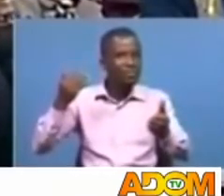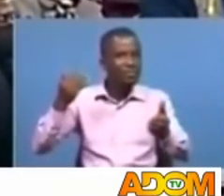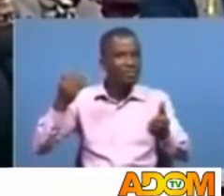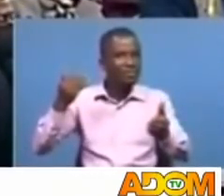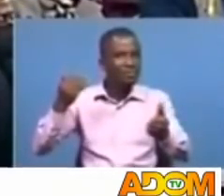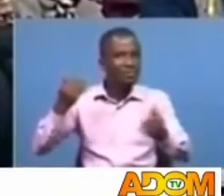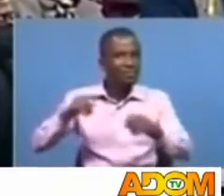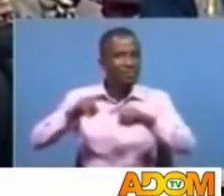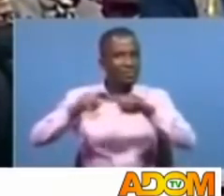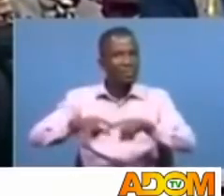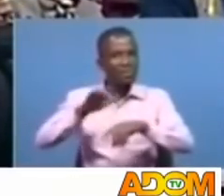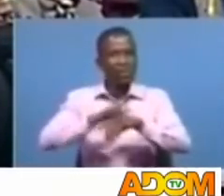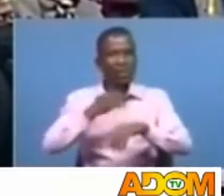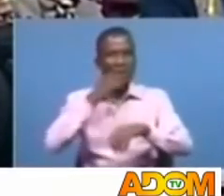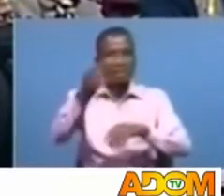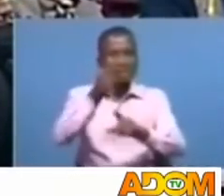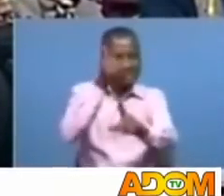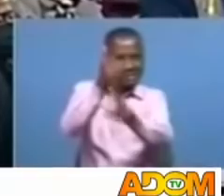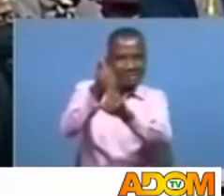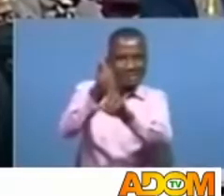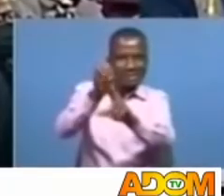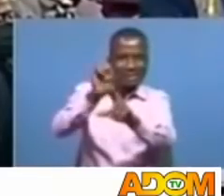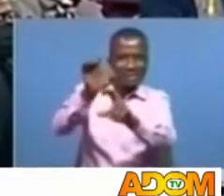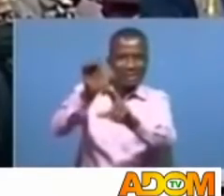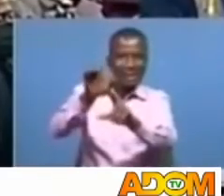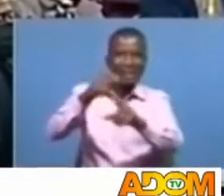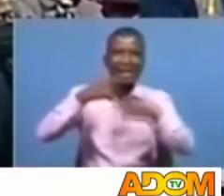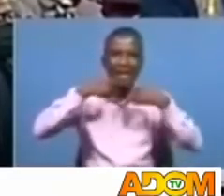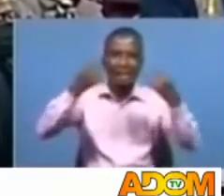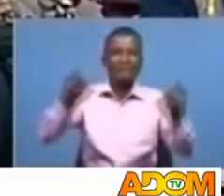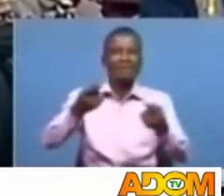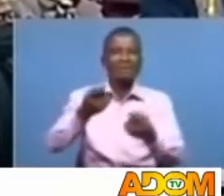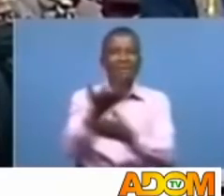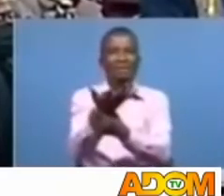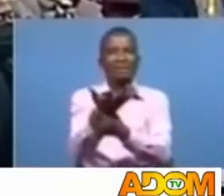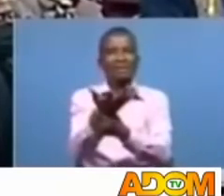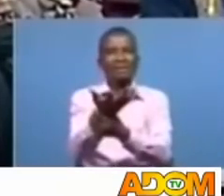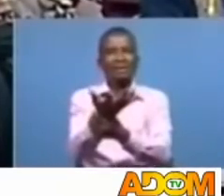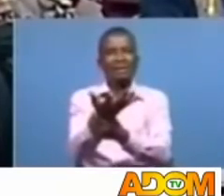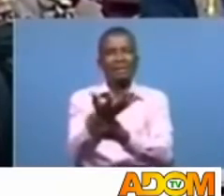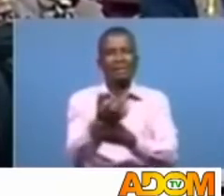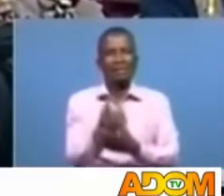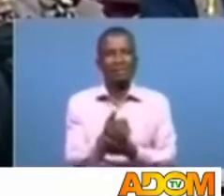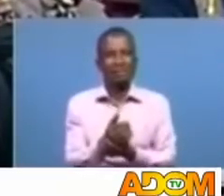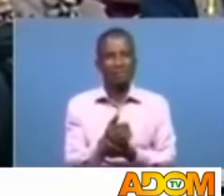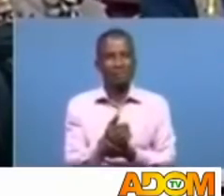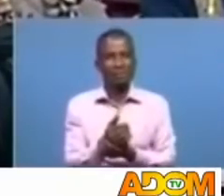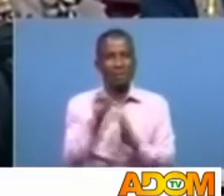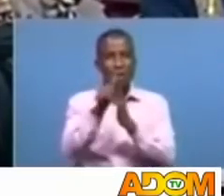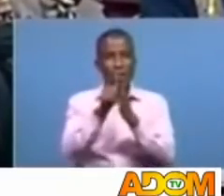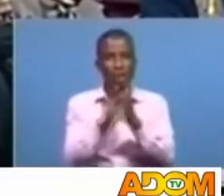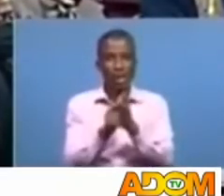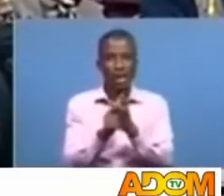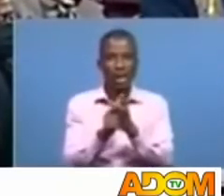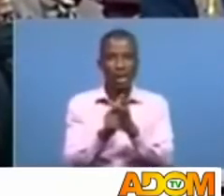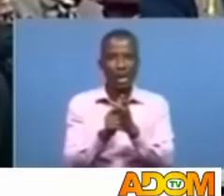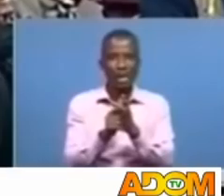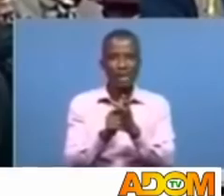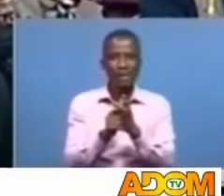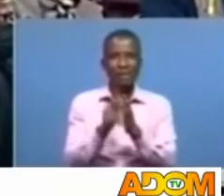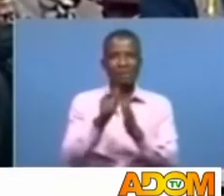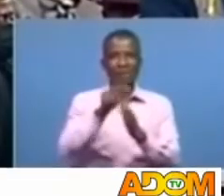based on the estoppel by own statement in Section 26, except as otherwise provided by law, including a rule of